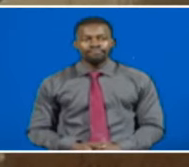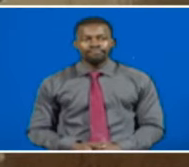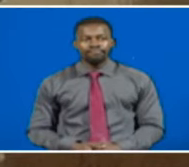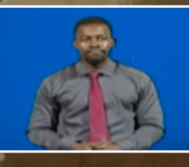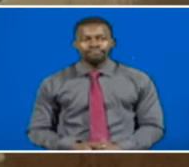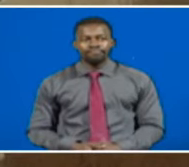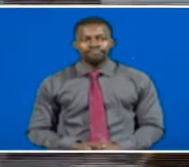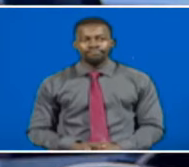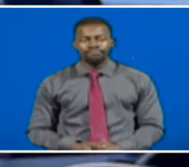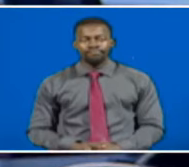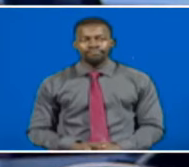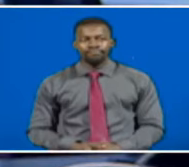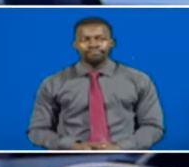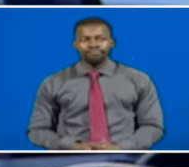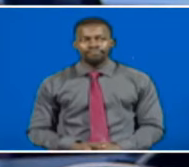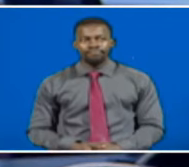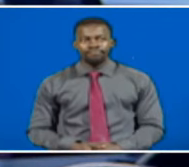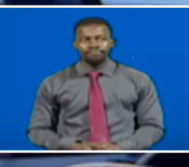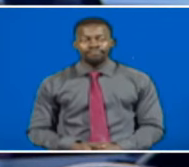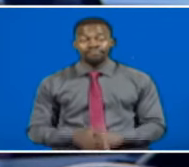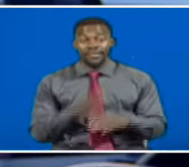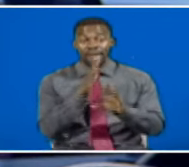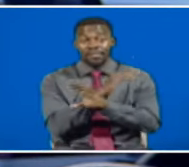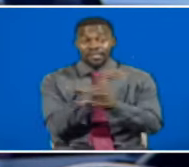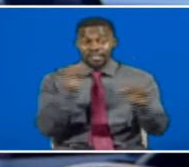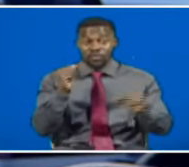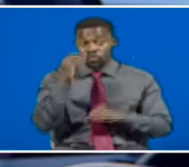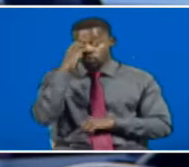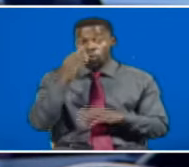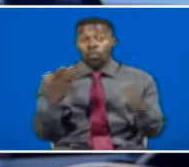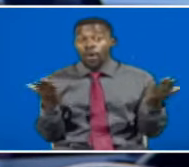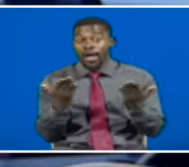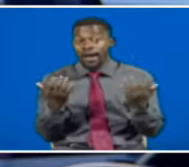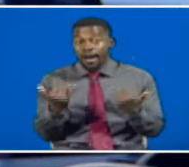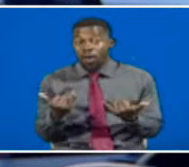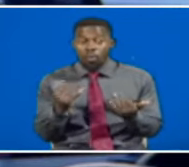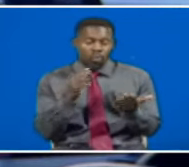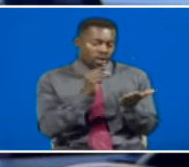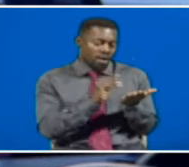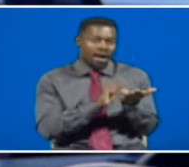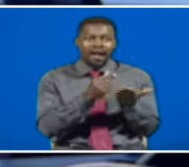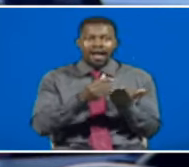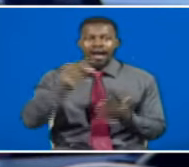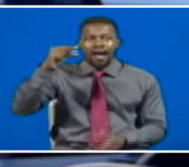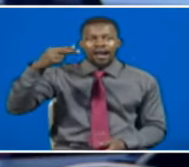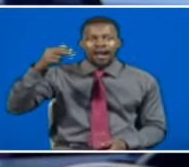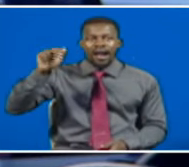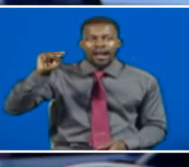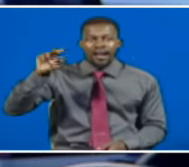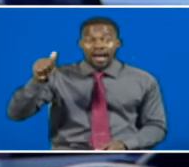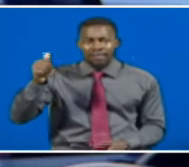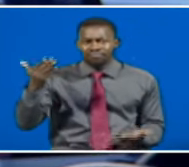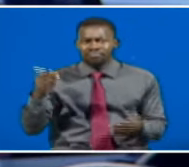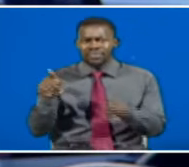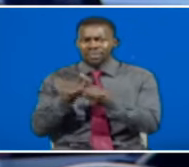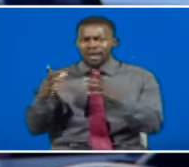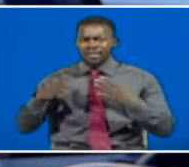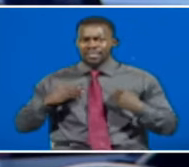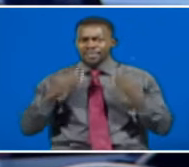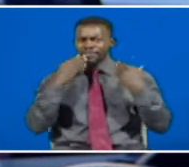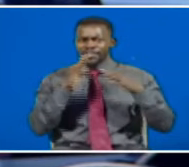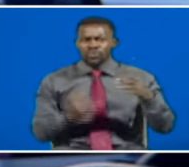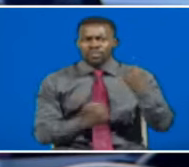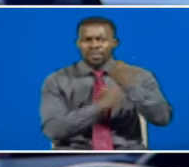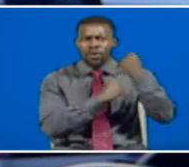Nairobi. And you all know President William Ruto is in Ghana. Now, Ghana has agreed to support the candidature of Azimio leader Raila Odinga for